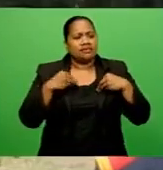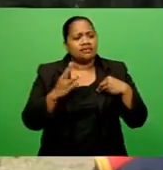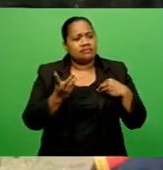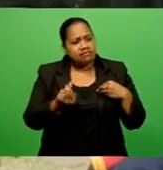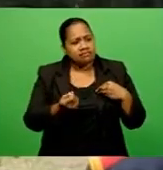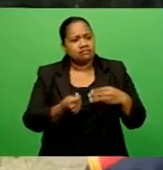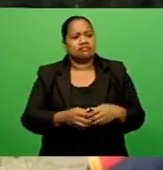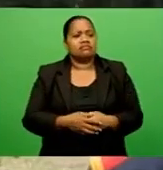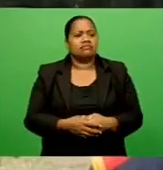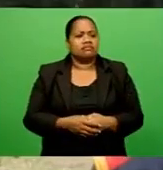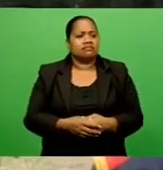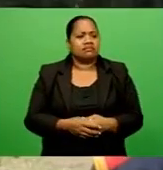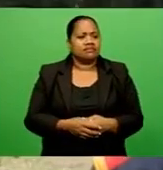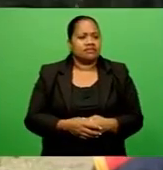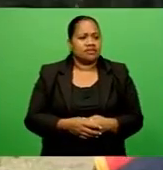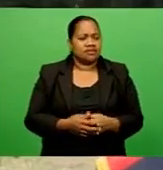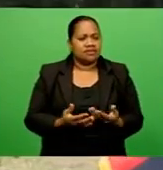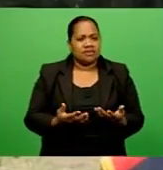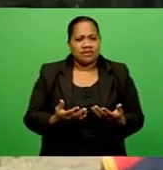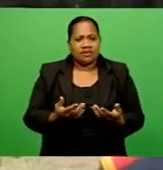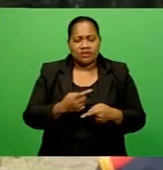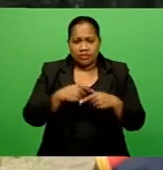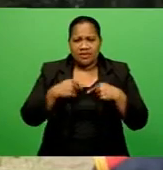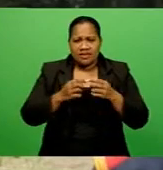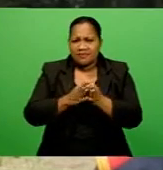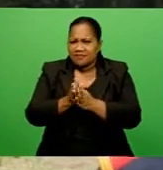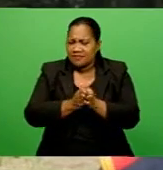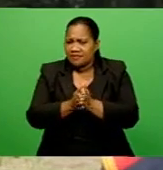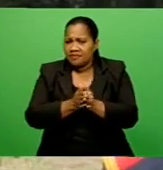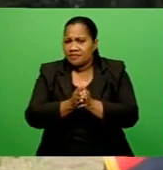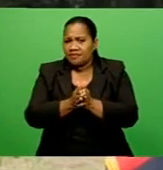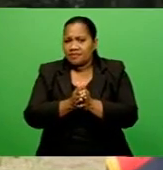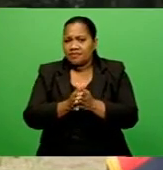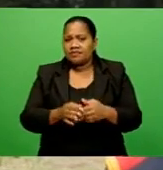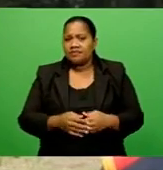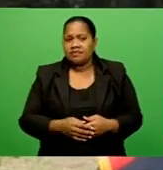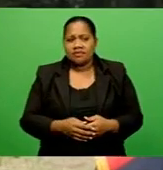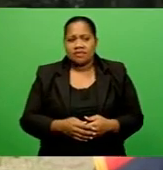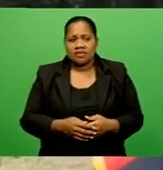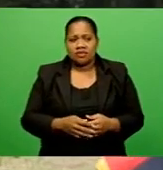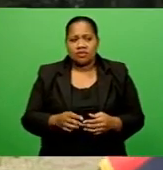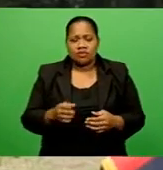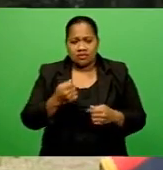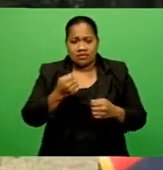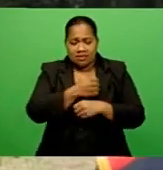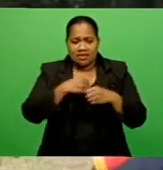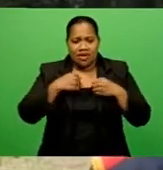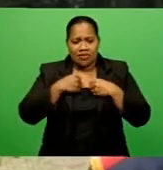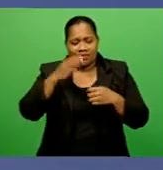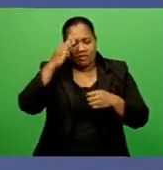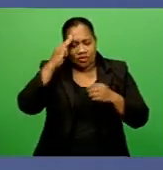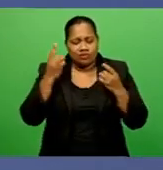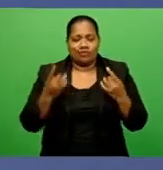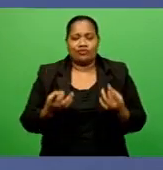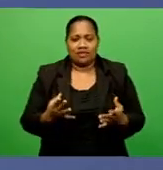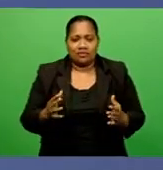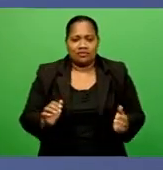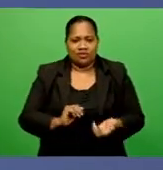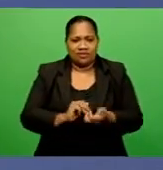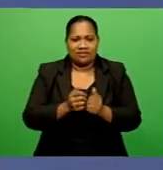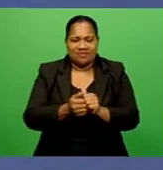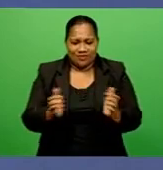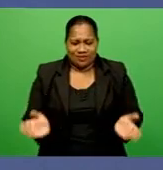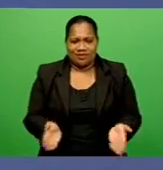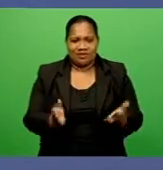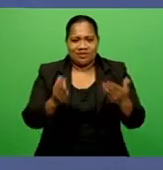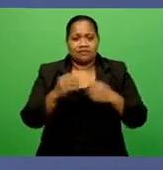brutal hits and all of that. So we are looking forward to it, and we are training ourselves to be on our mindset ready come on the weekend. The side will play